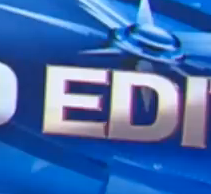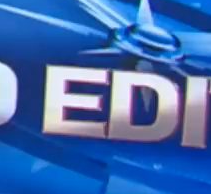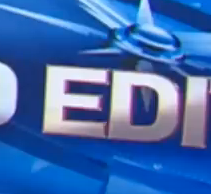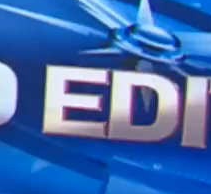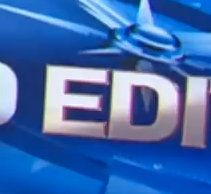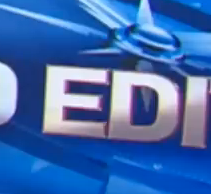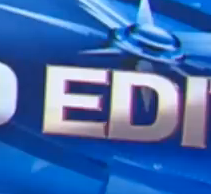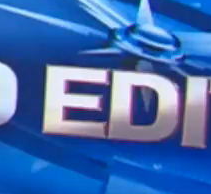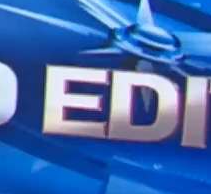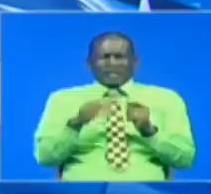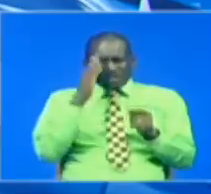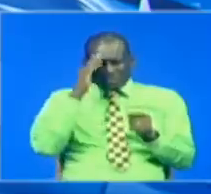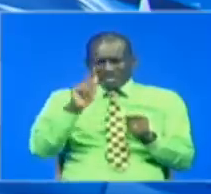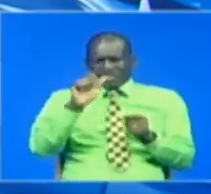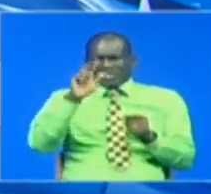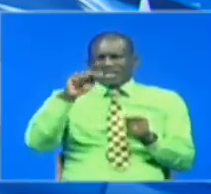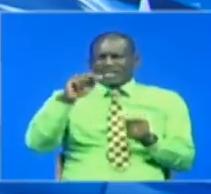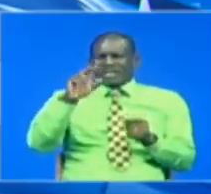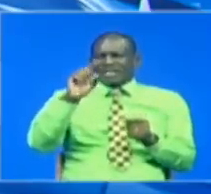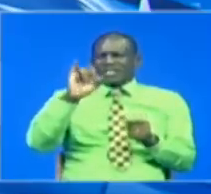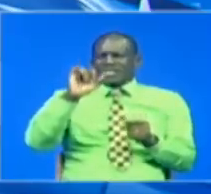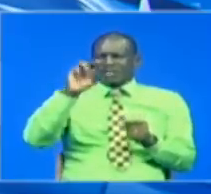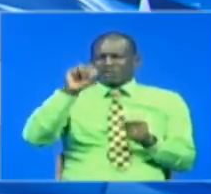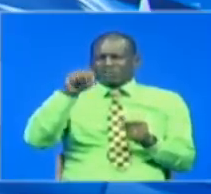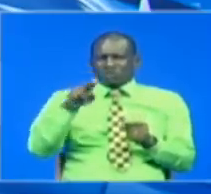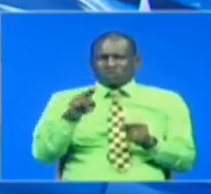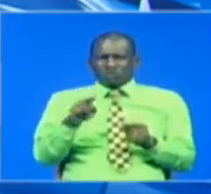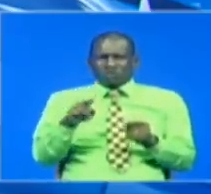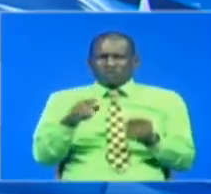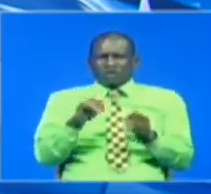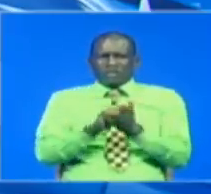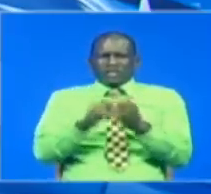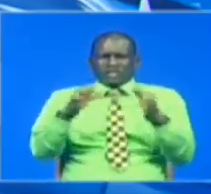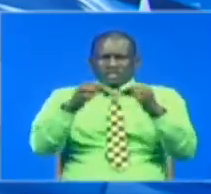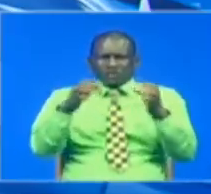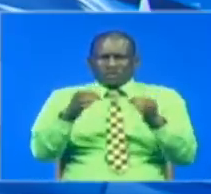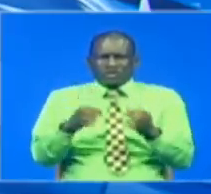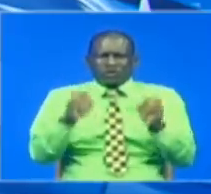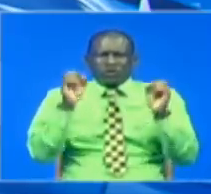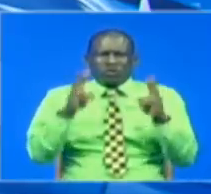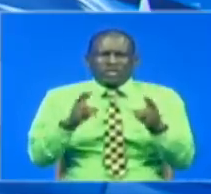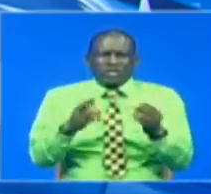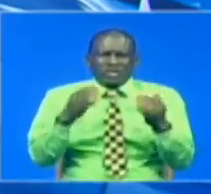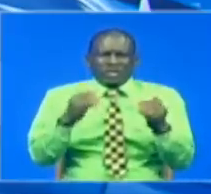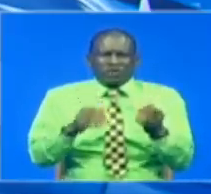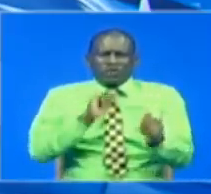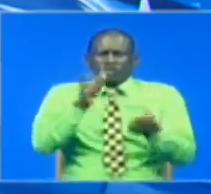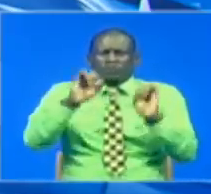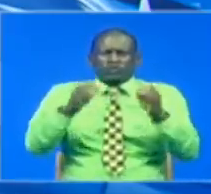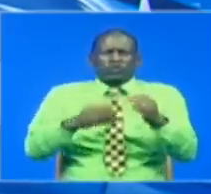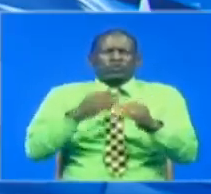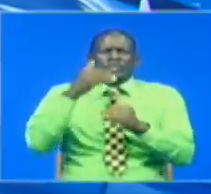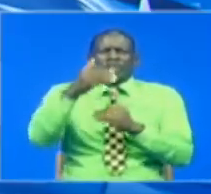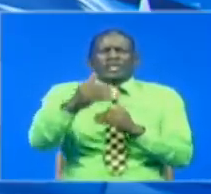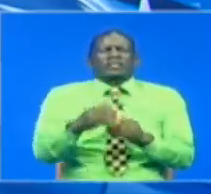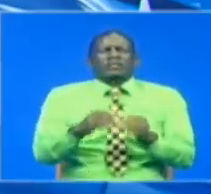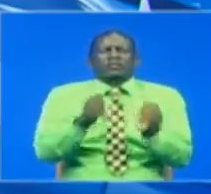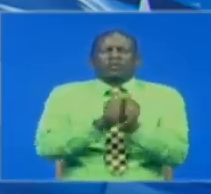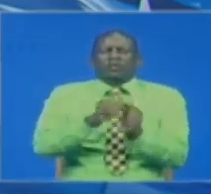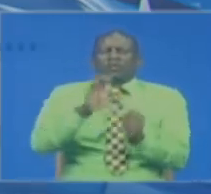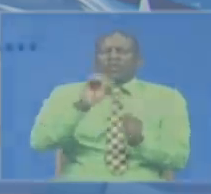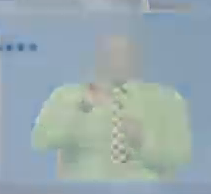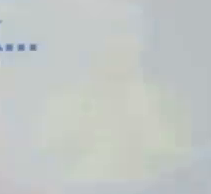not Kingimu, as I said earlier. That's right. I probably would have said it even worse. All right. Next up is the sports news with Brian Otwell.